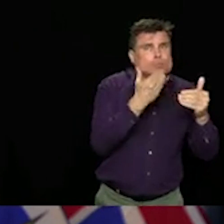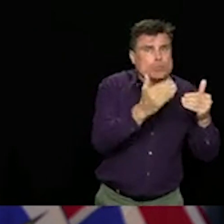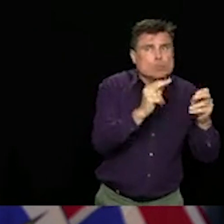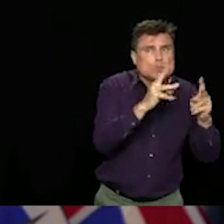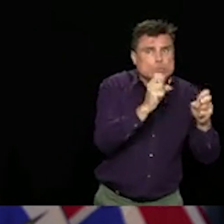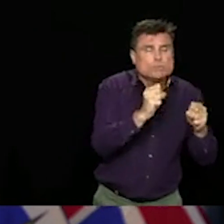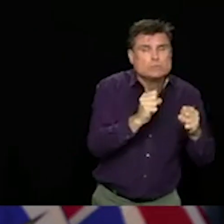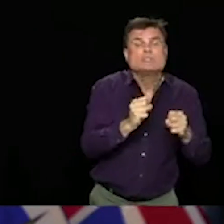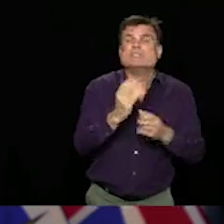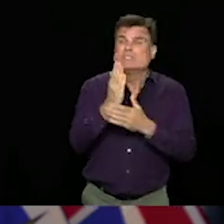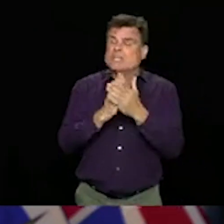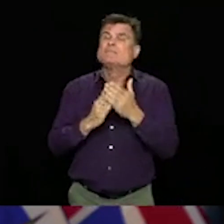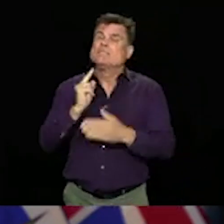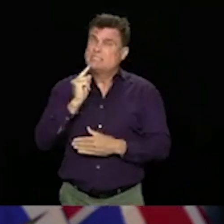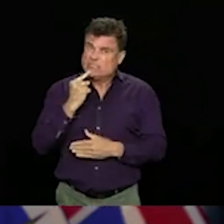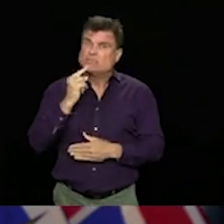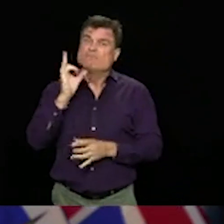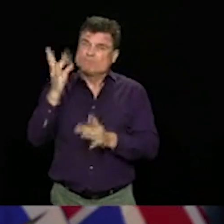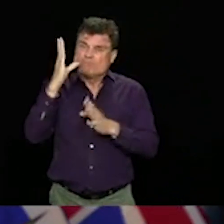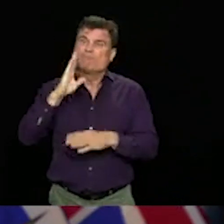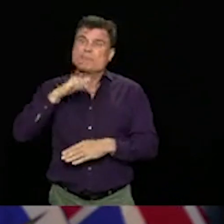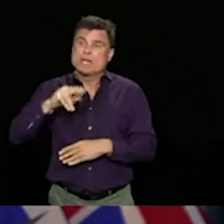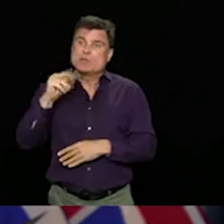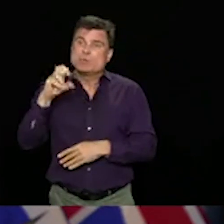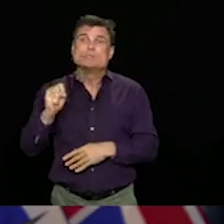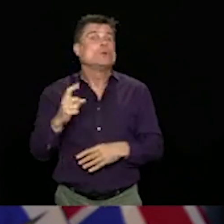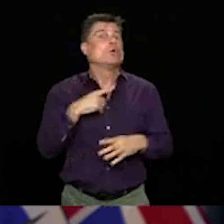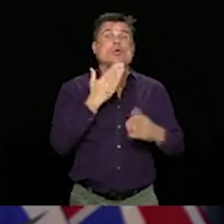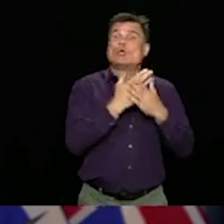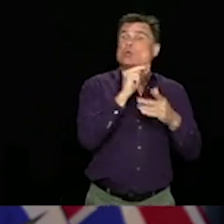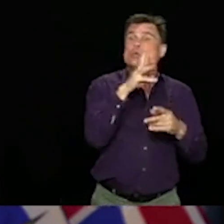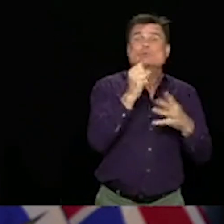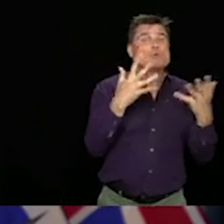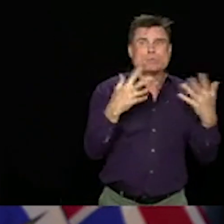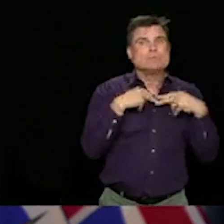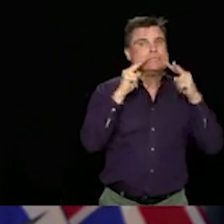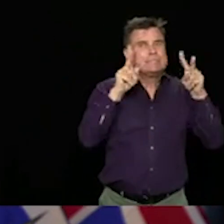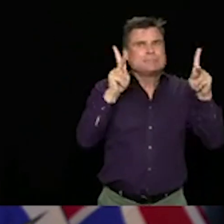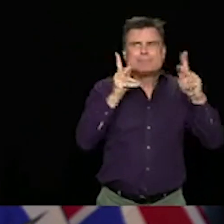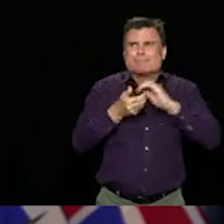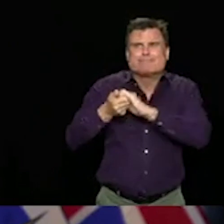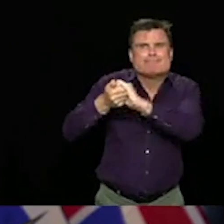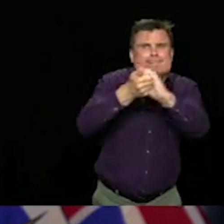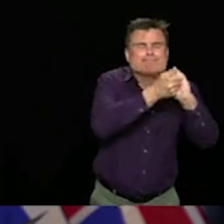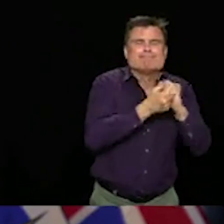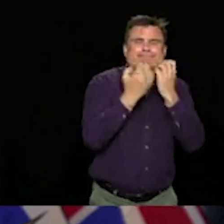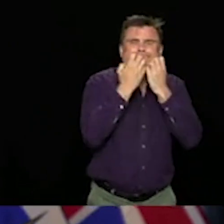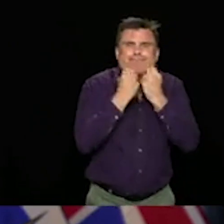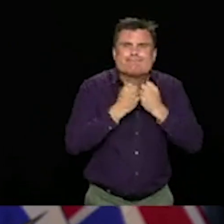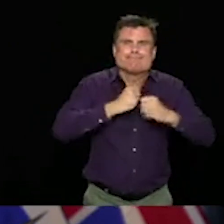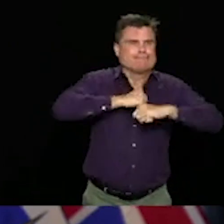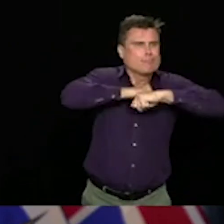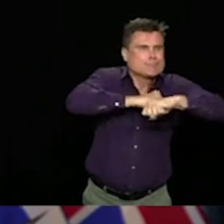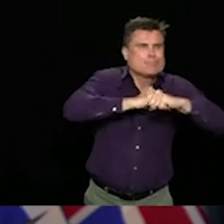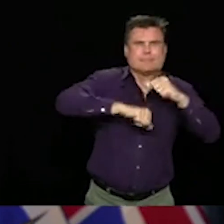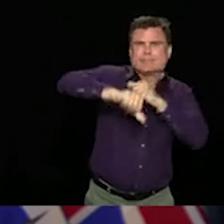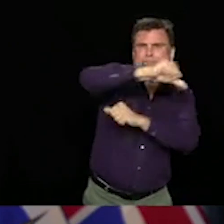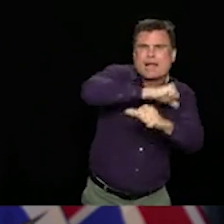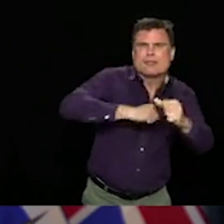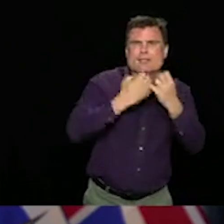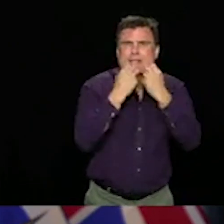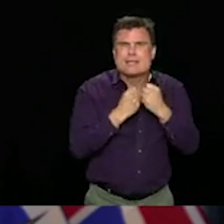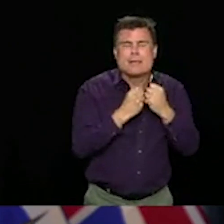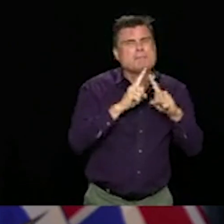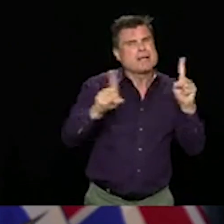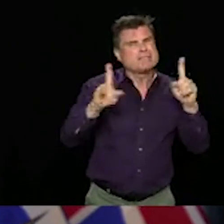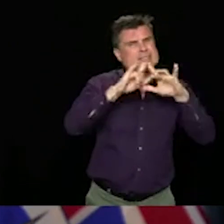in BC come together in kindness and support for each other. But we've also seen tragedy. And